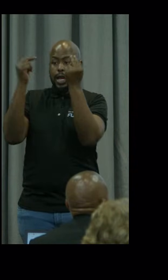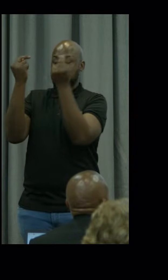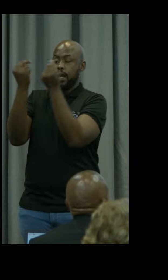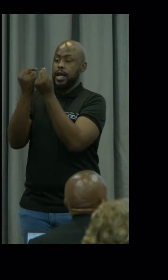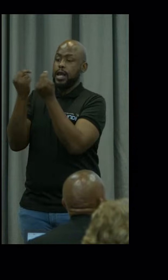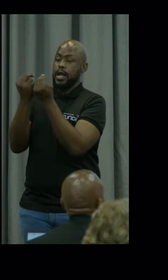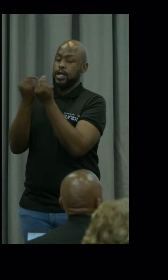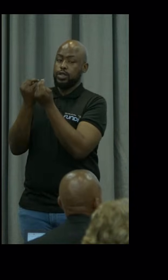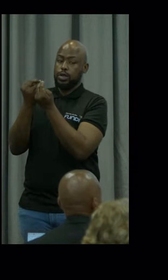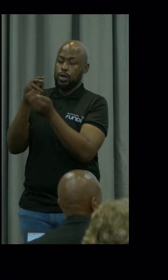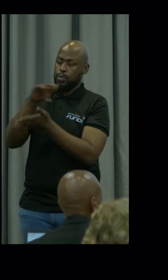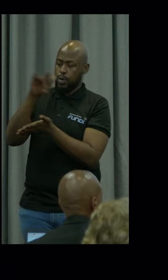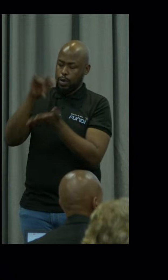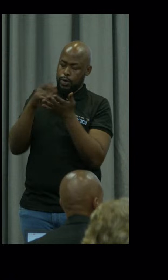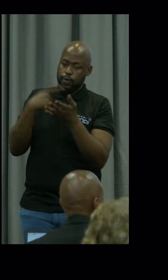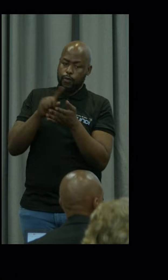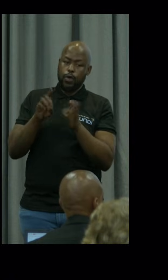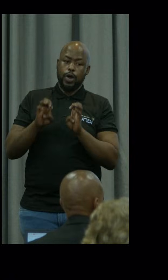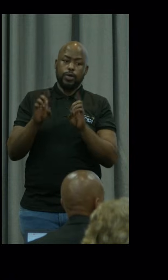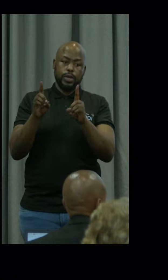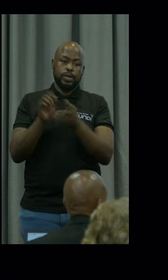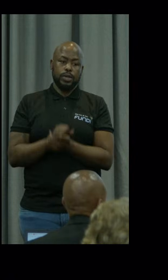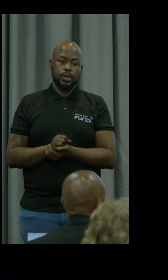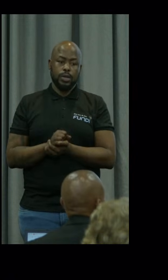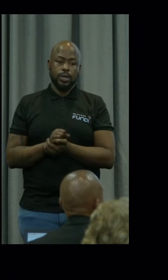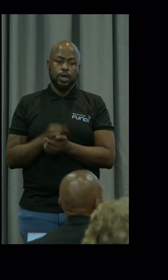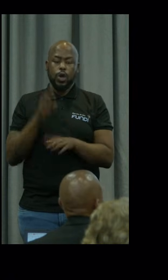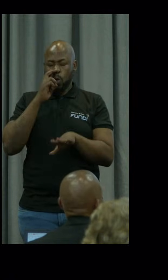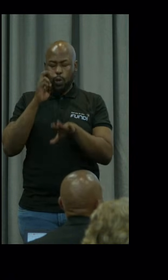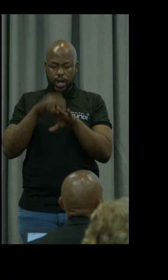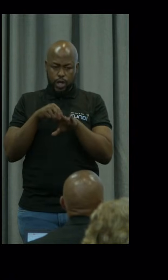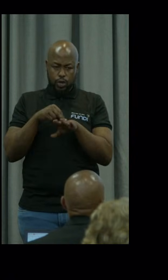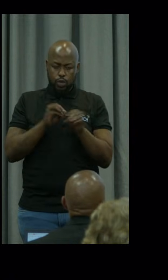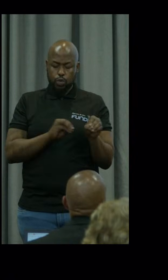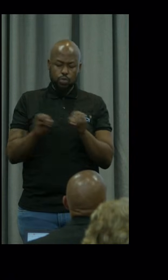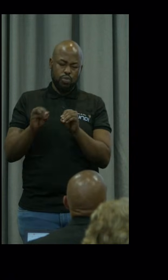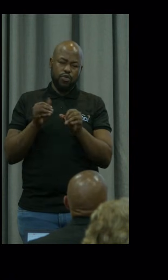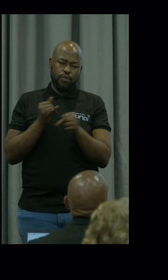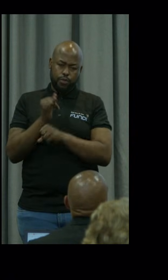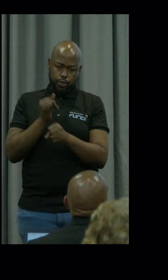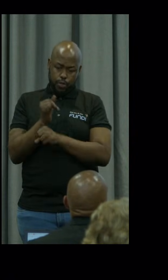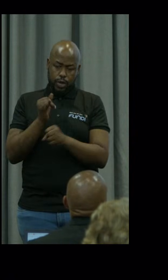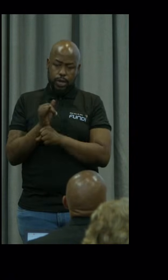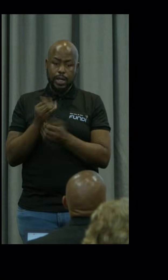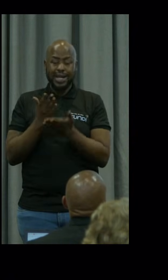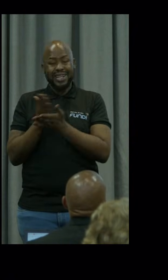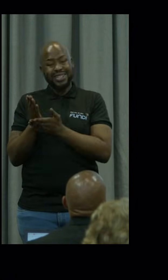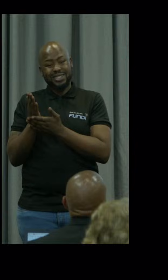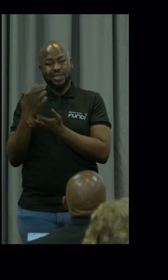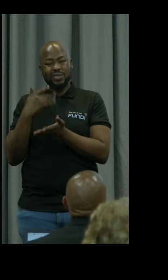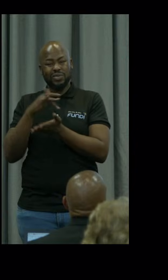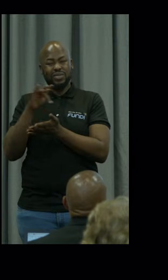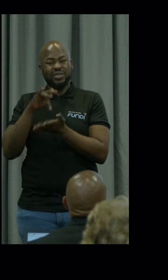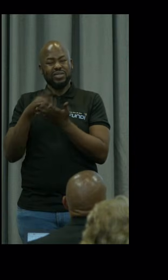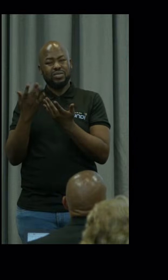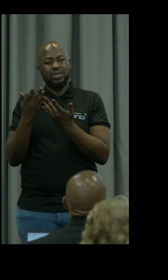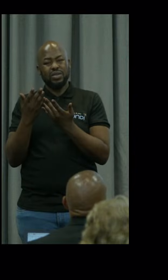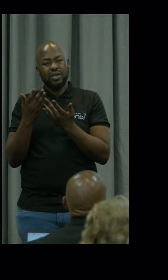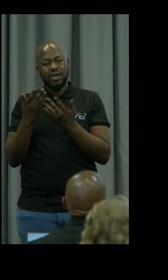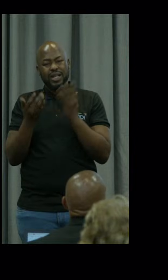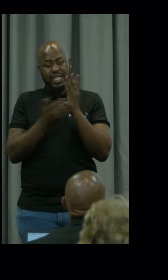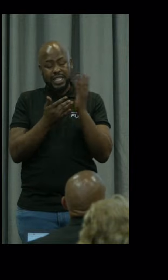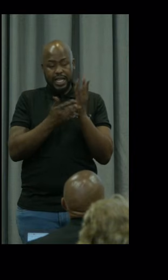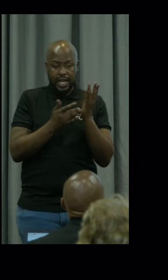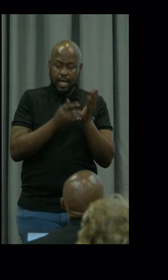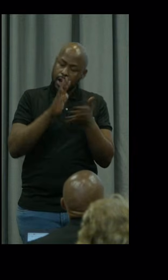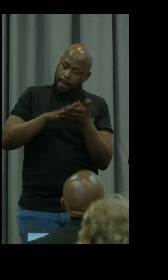for STEM education. So we need to move very quickly on that, okay? Some of our subjects like technical maths, technical science, we've